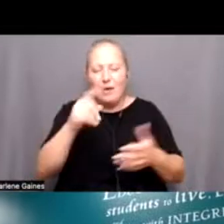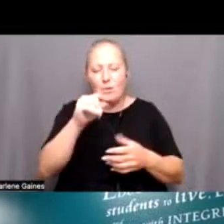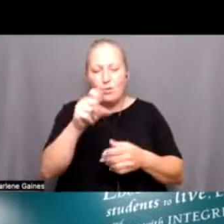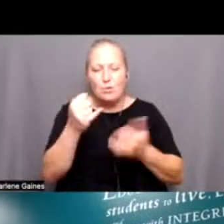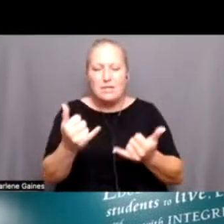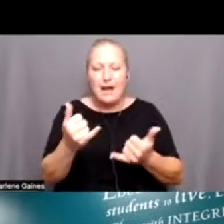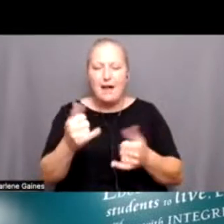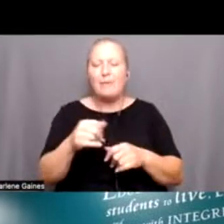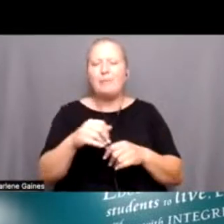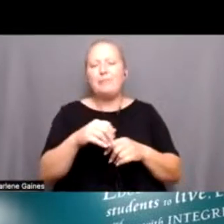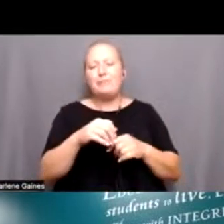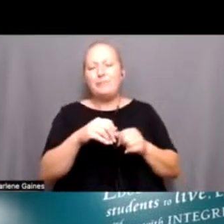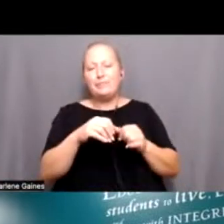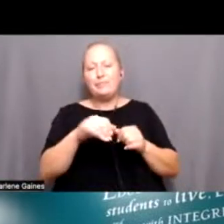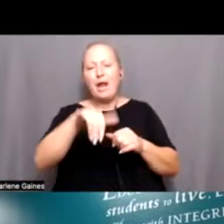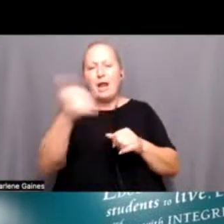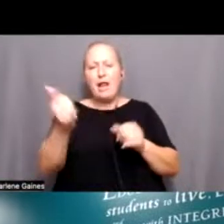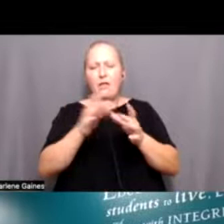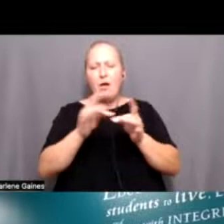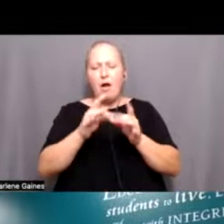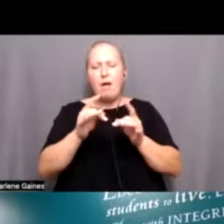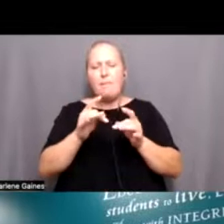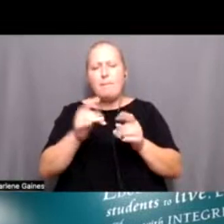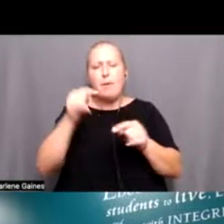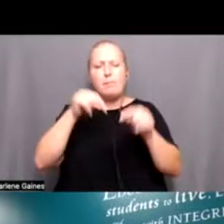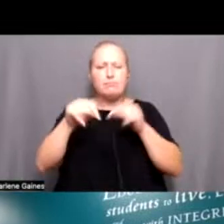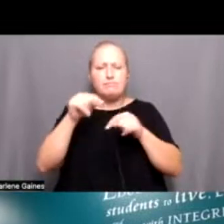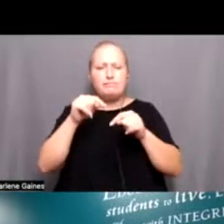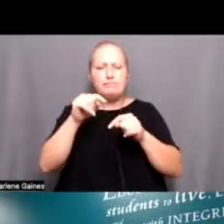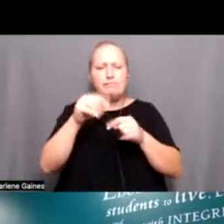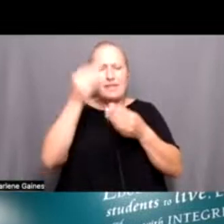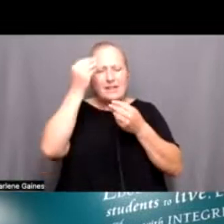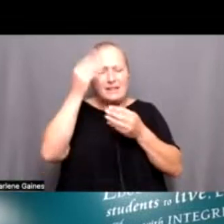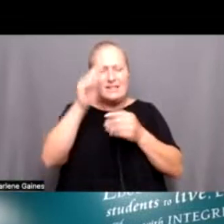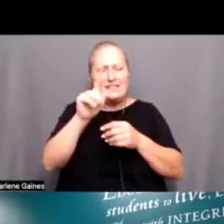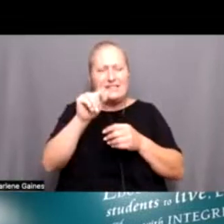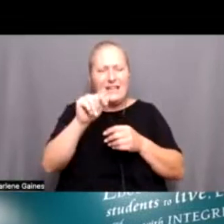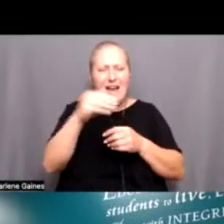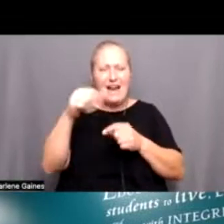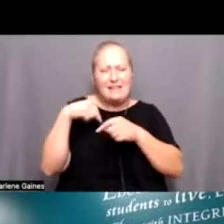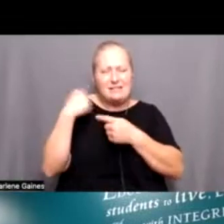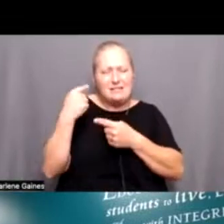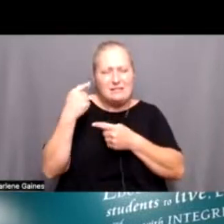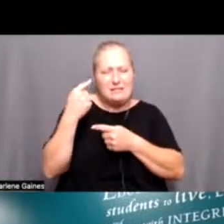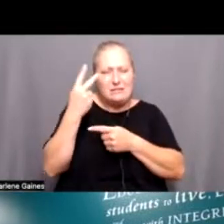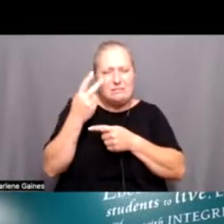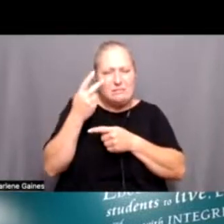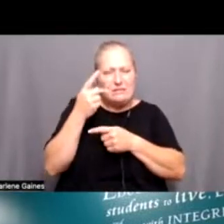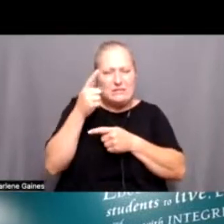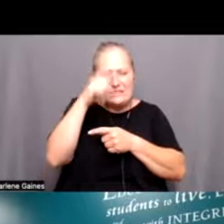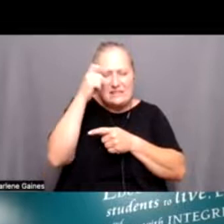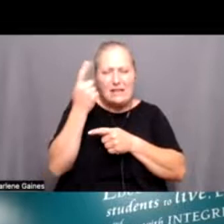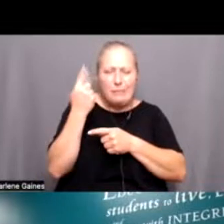then my other comment was just going back to the data, and maybe the past couple summers were weird